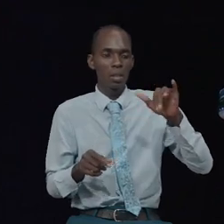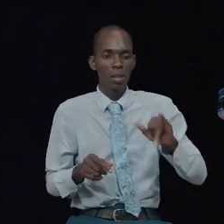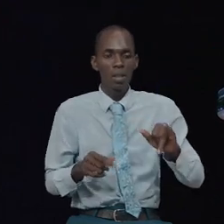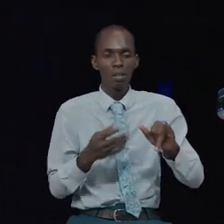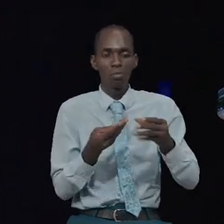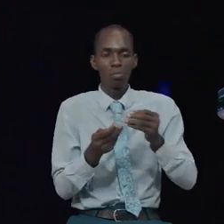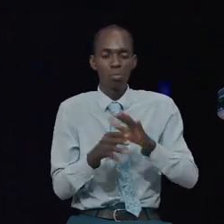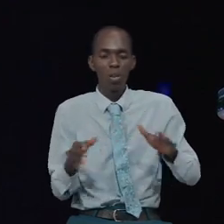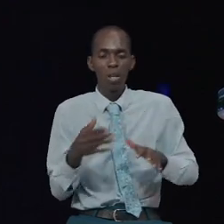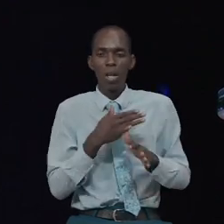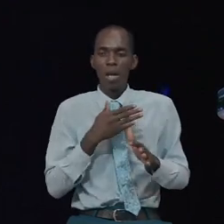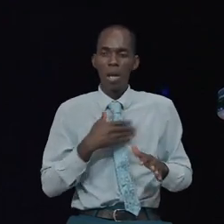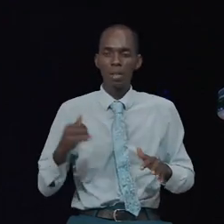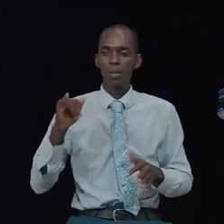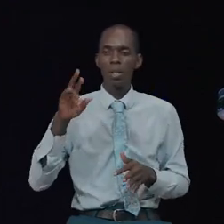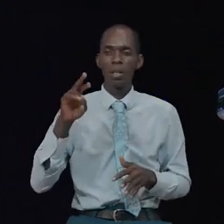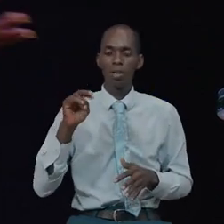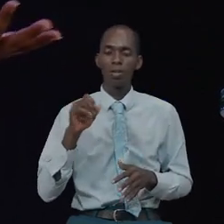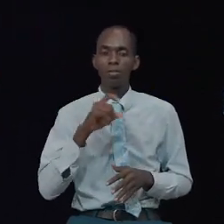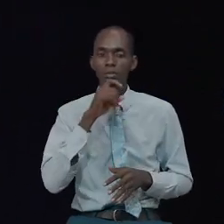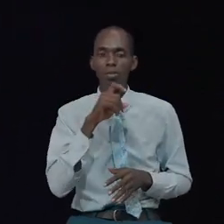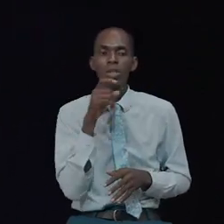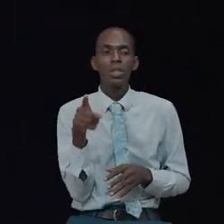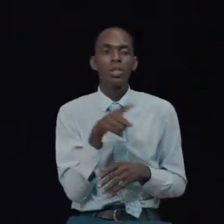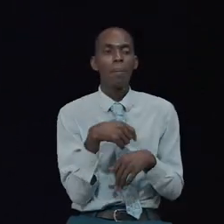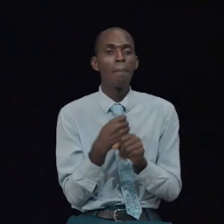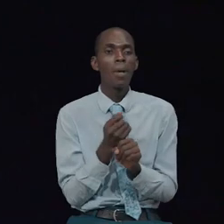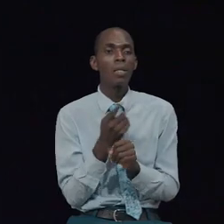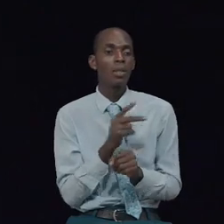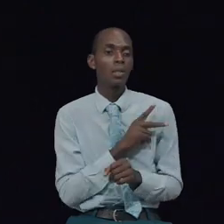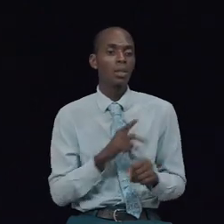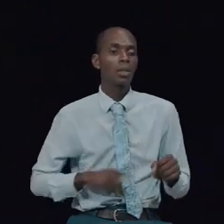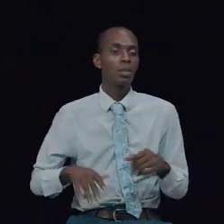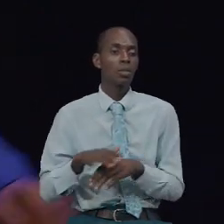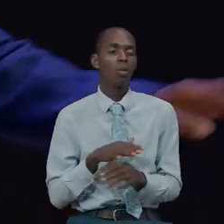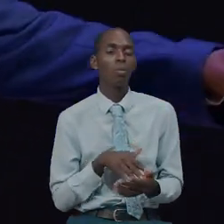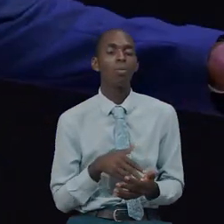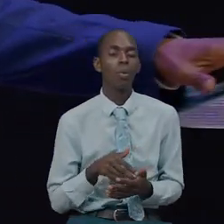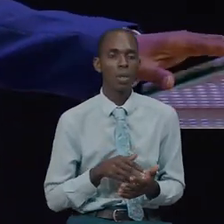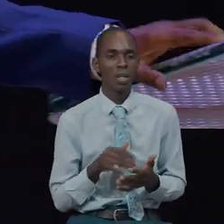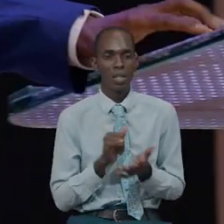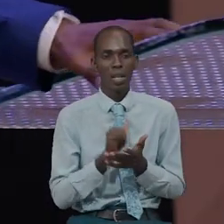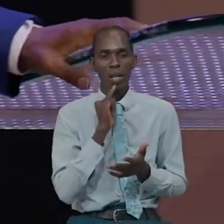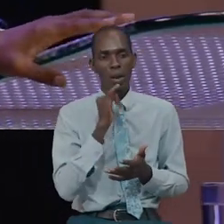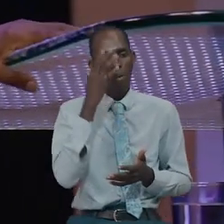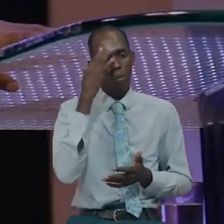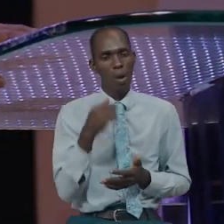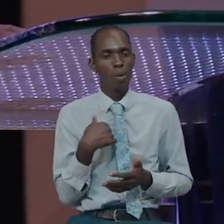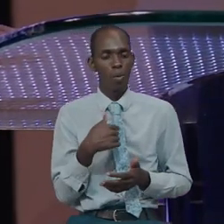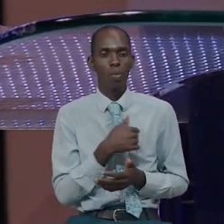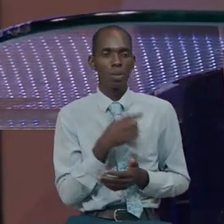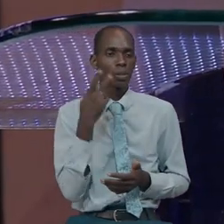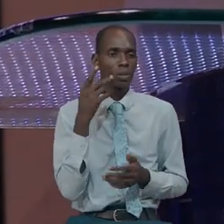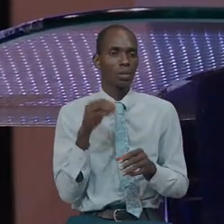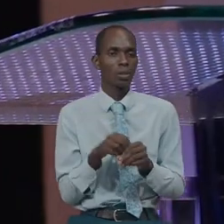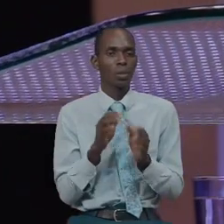make the kingdom weaker. They make the kingdom was. That's why we're told, look at Numbers